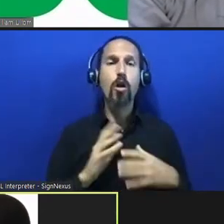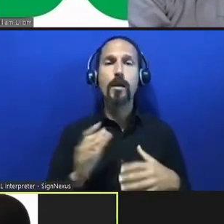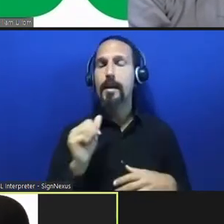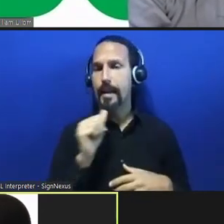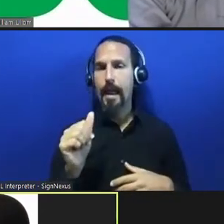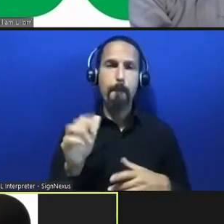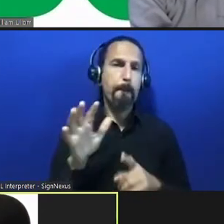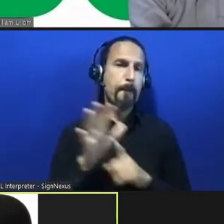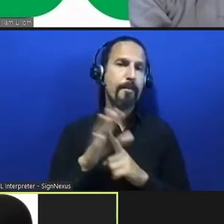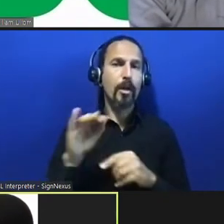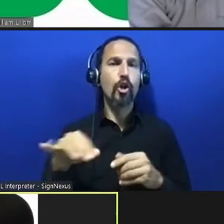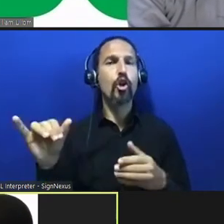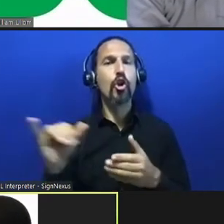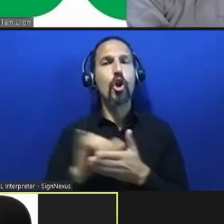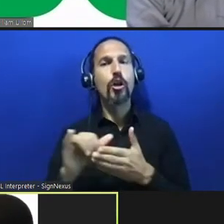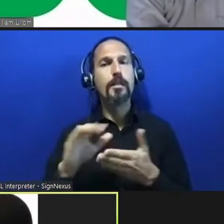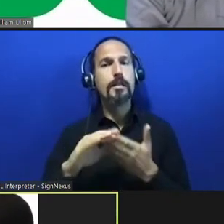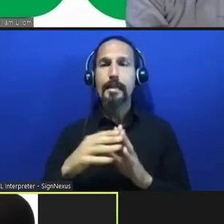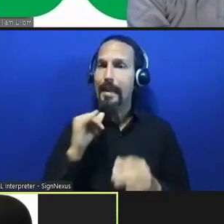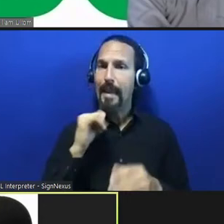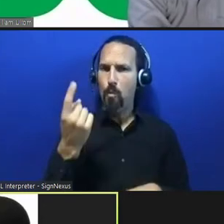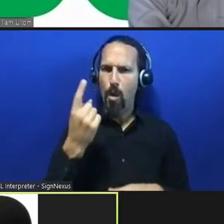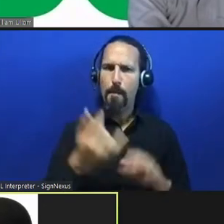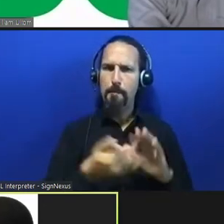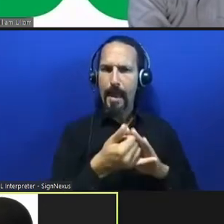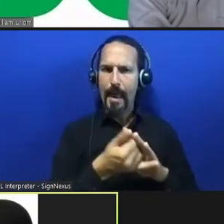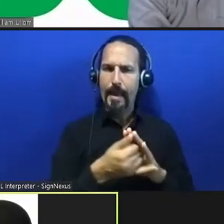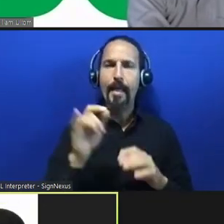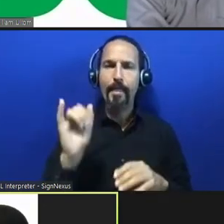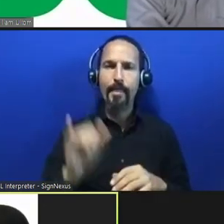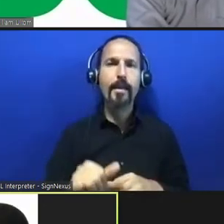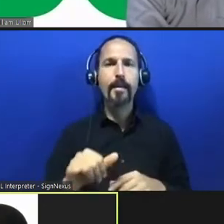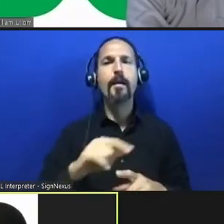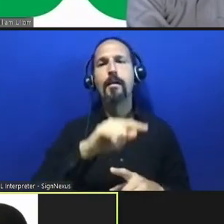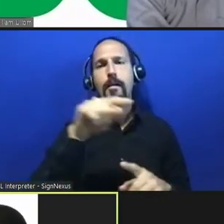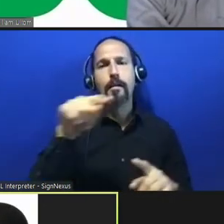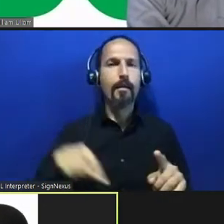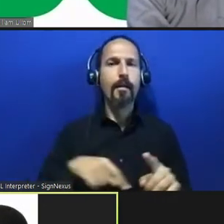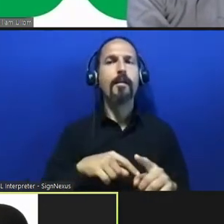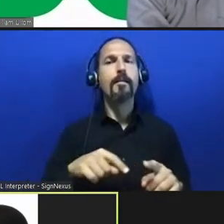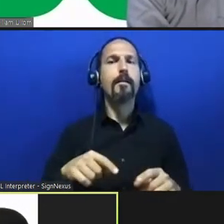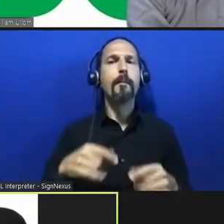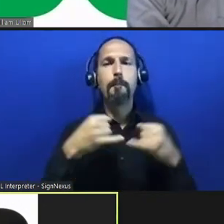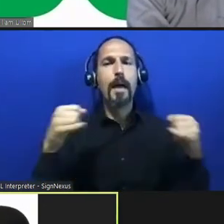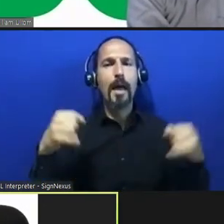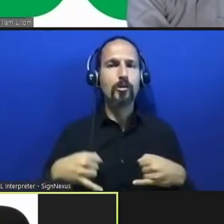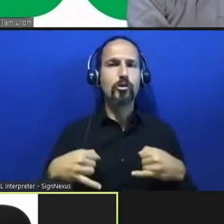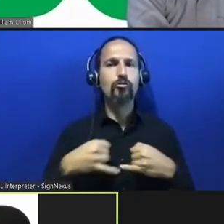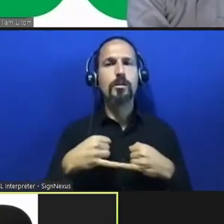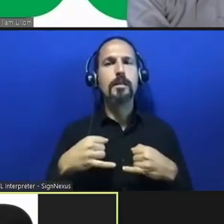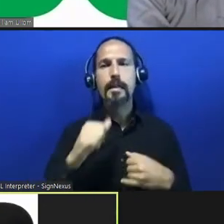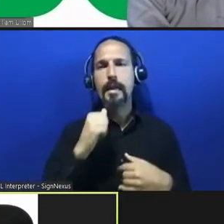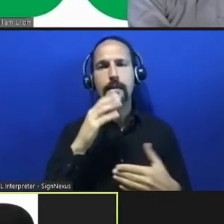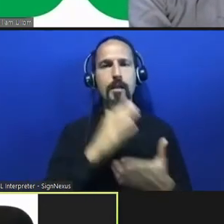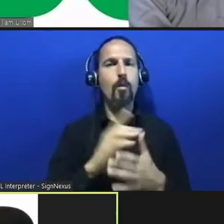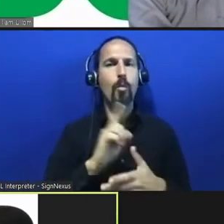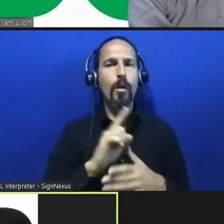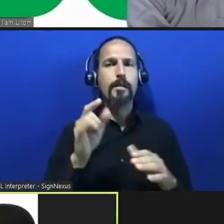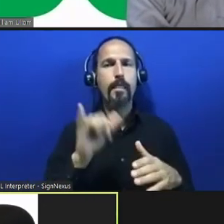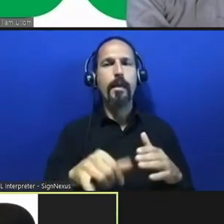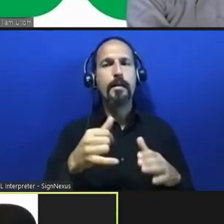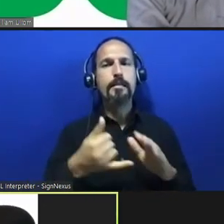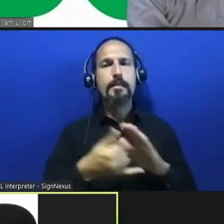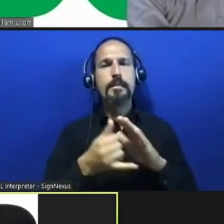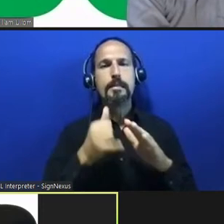York City well New York City is not just Manhattan also the city boundaries do not stop where the Subway Lines